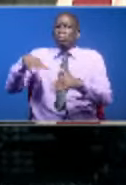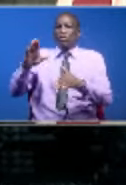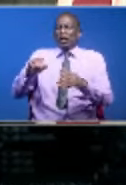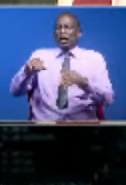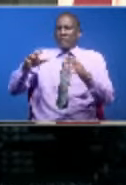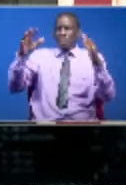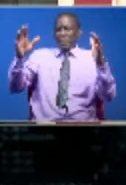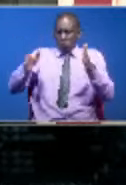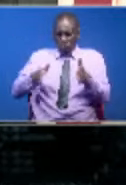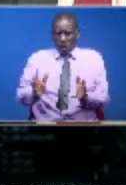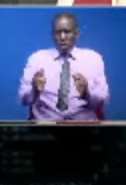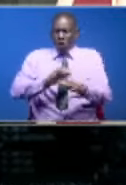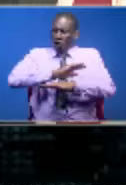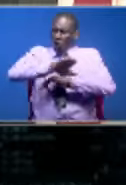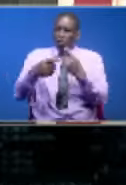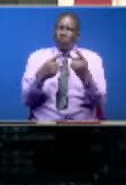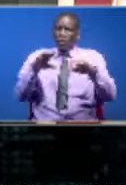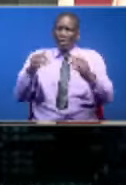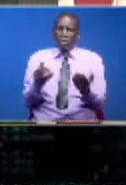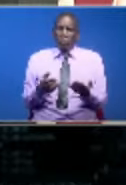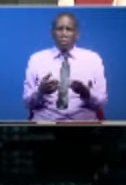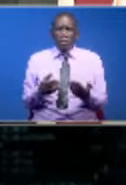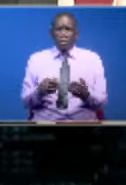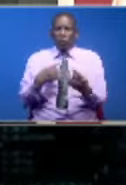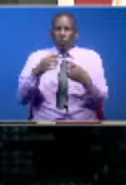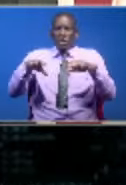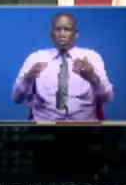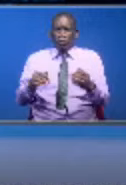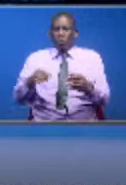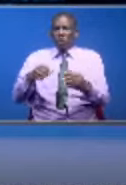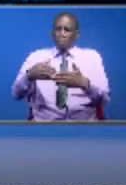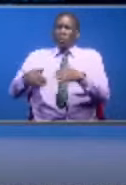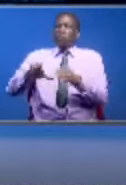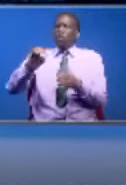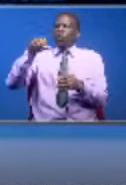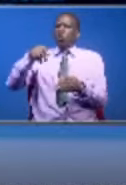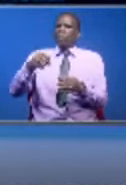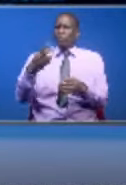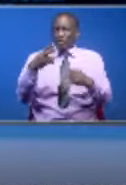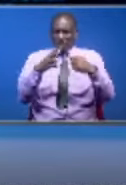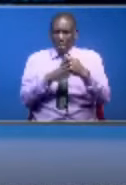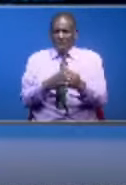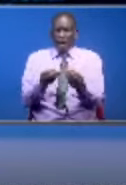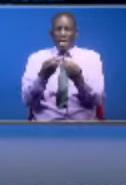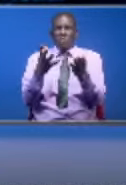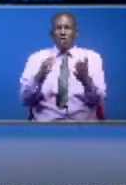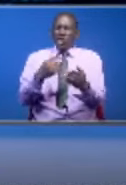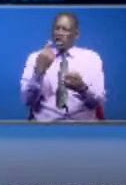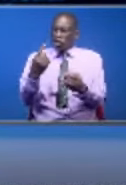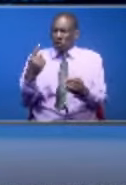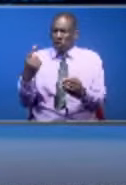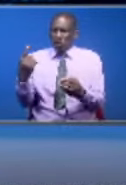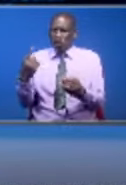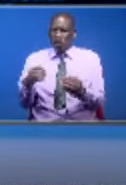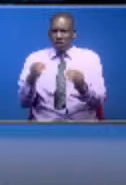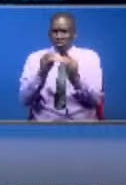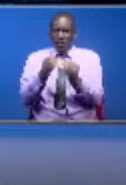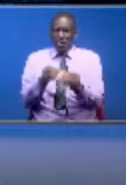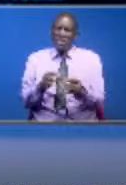And we are all talking about the build-up to COP29 in Azerbaijan. And many have asked, with every progressive meeting, are we